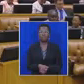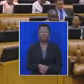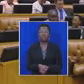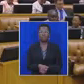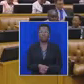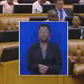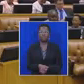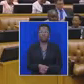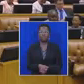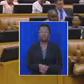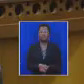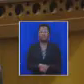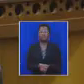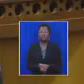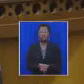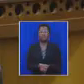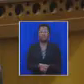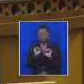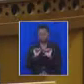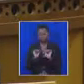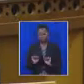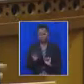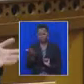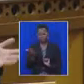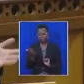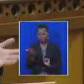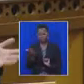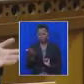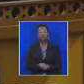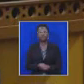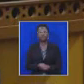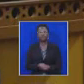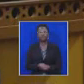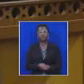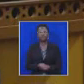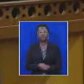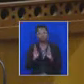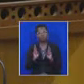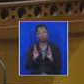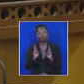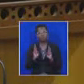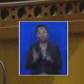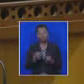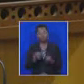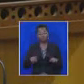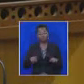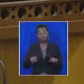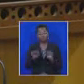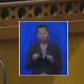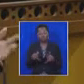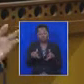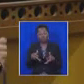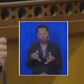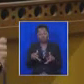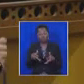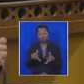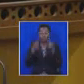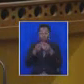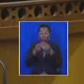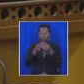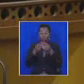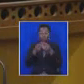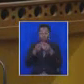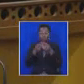I hope we agree that the present situation at the universities cannot continue.